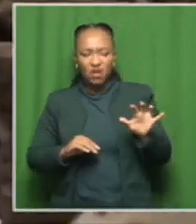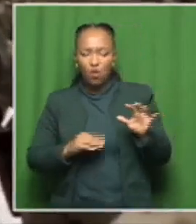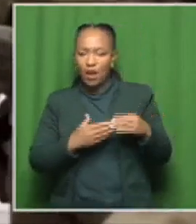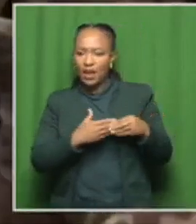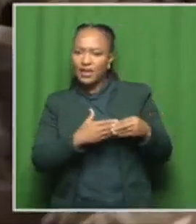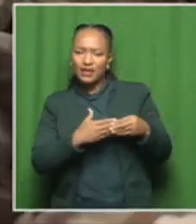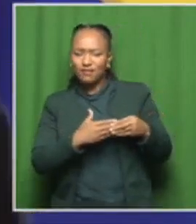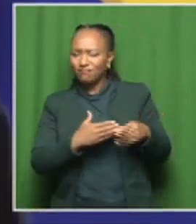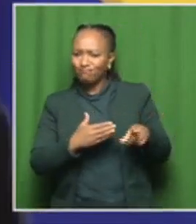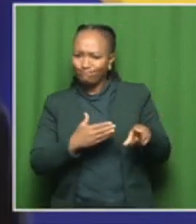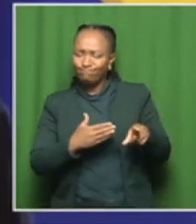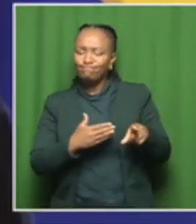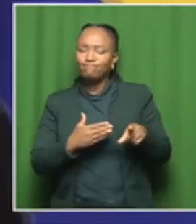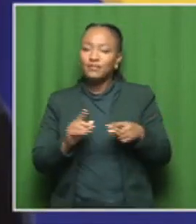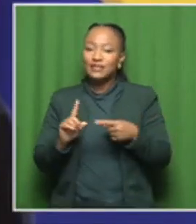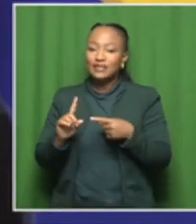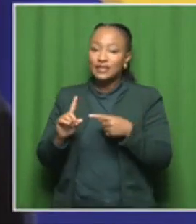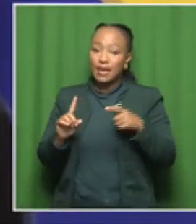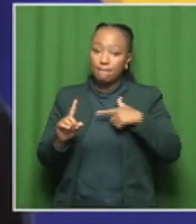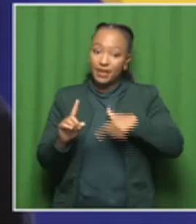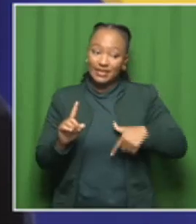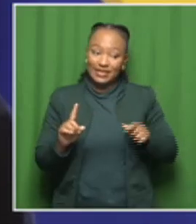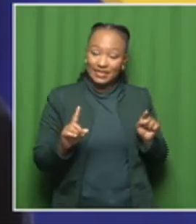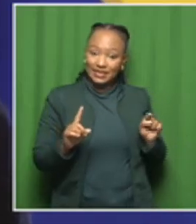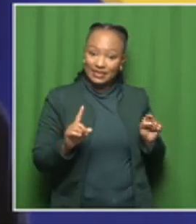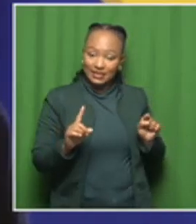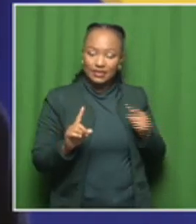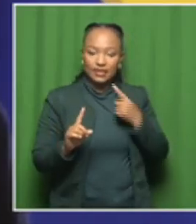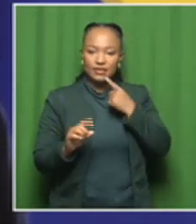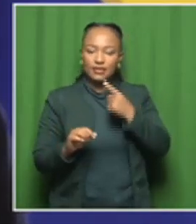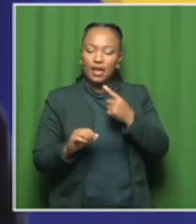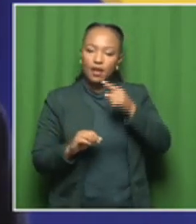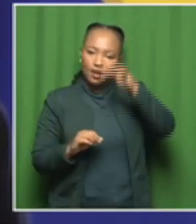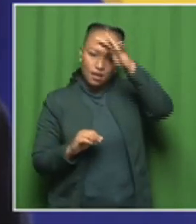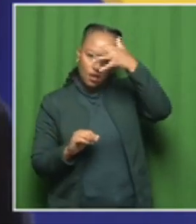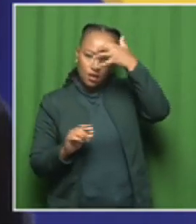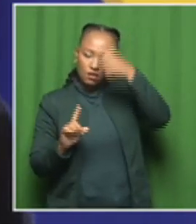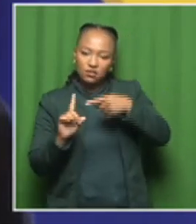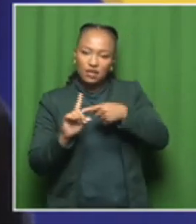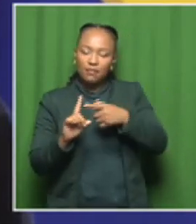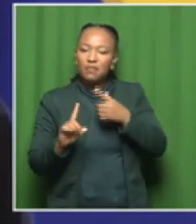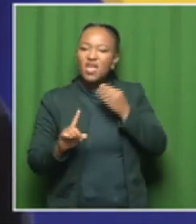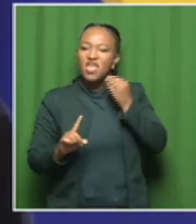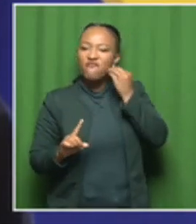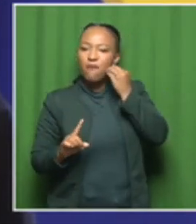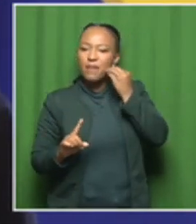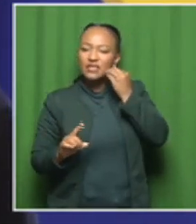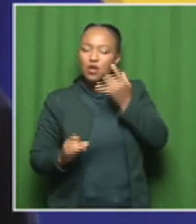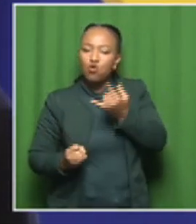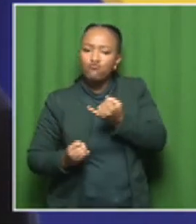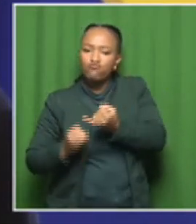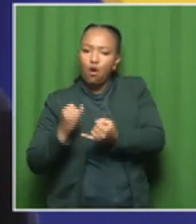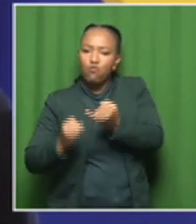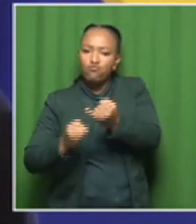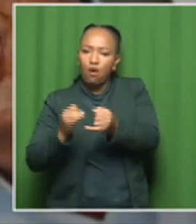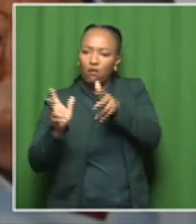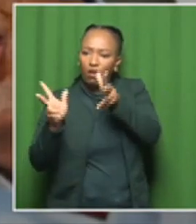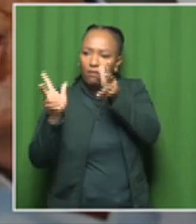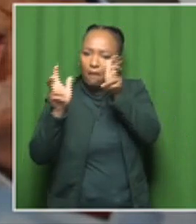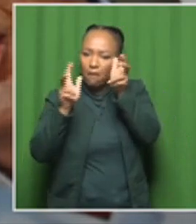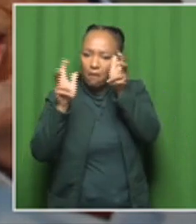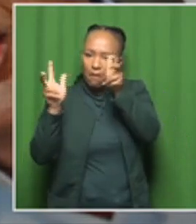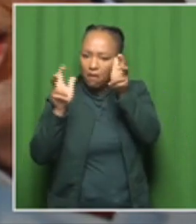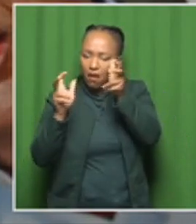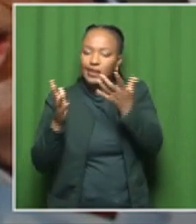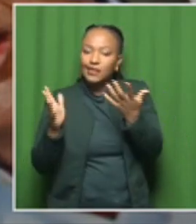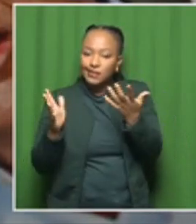intentions. Zelenskyy on Wednesday described Donald Trump as living in a disinformation space. The new US administration has